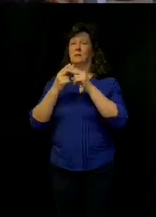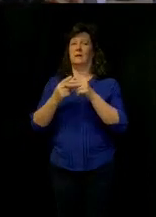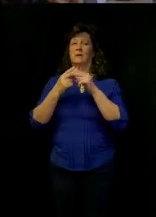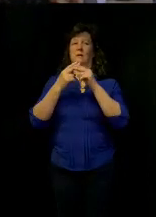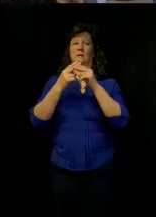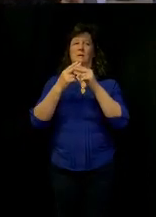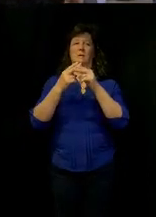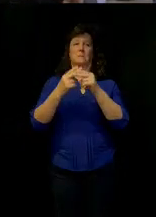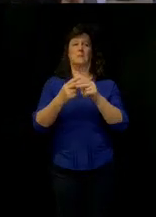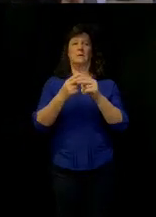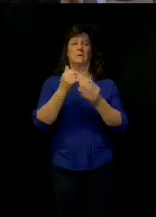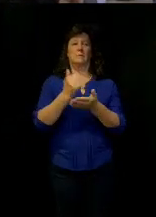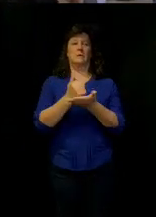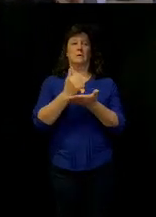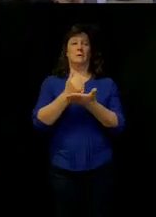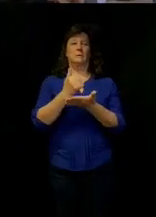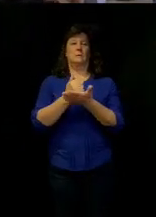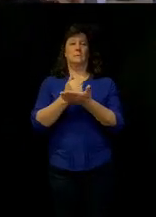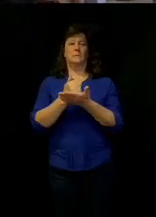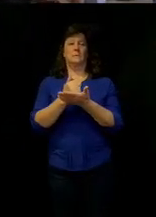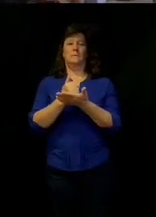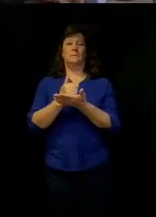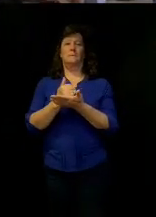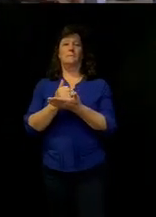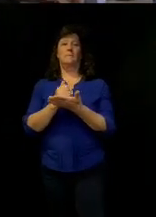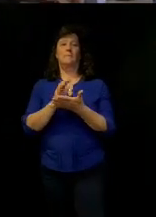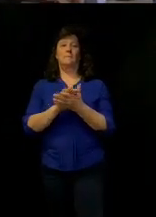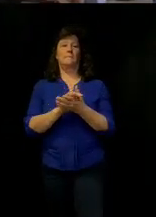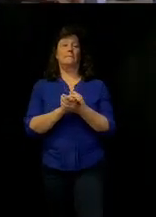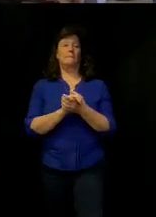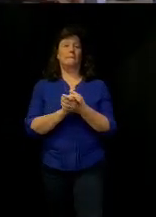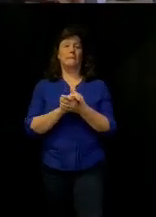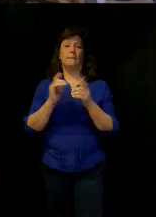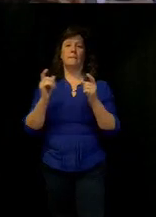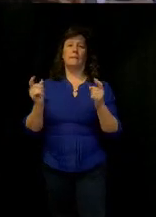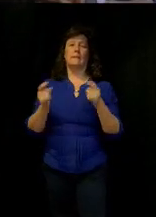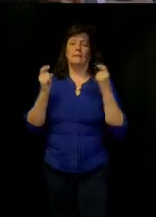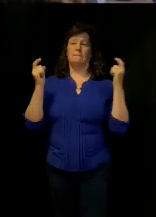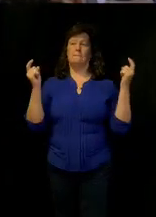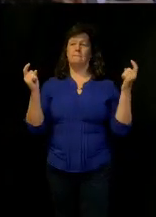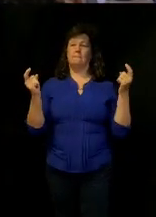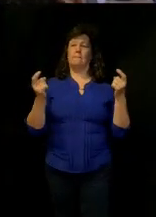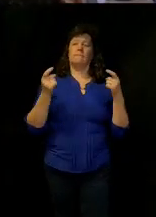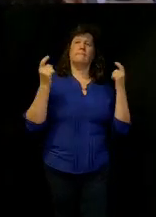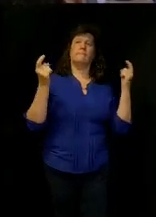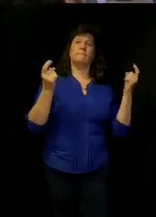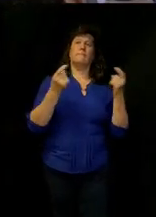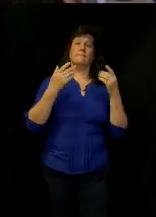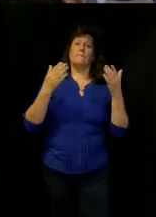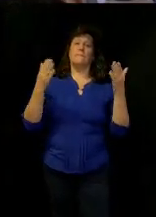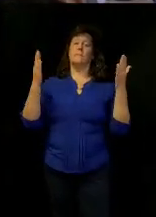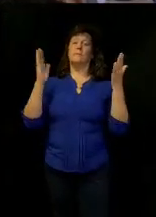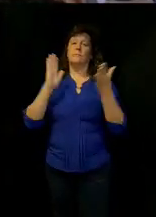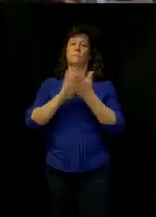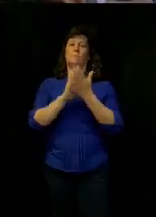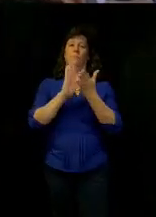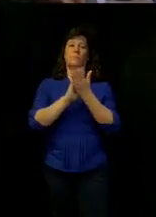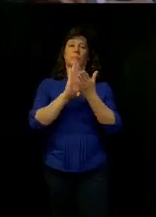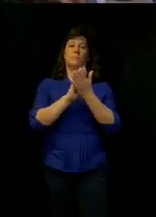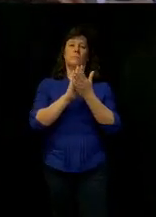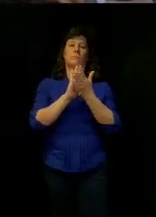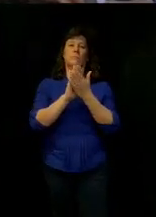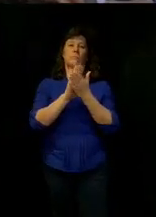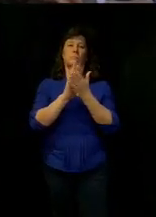share? Anything at all? Hallelujah. Hallelujah. Hallelujah. Thank you,